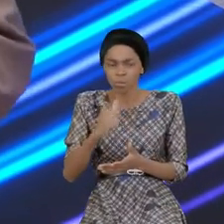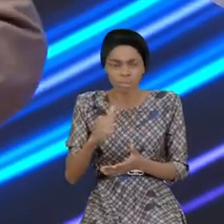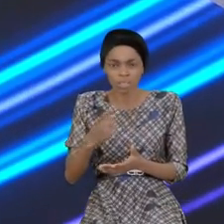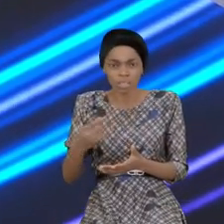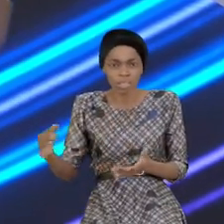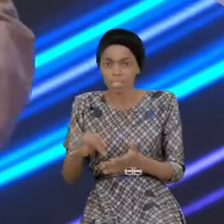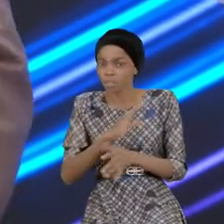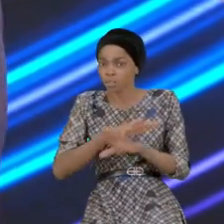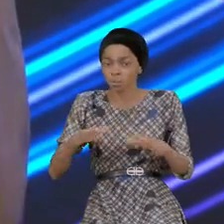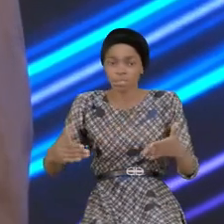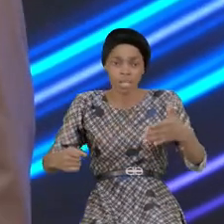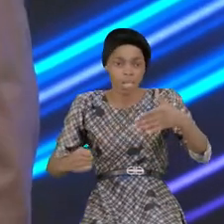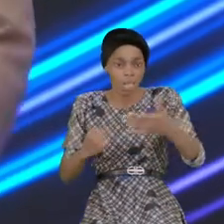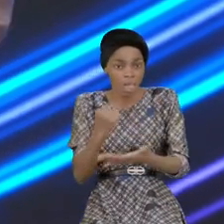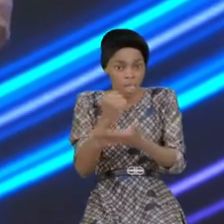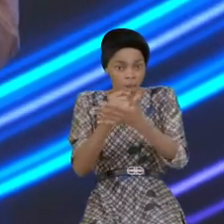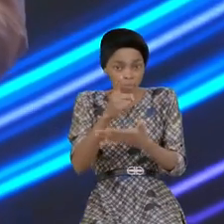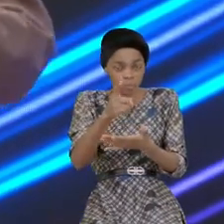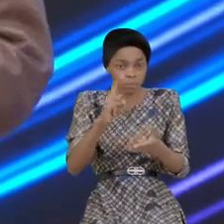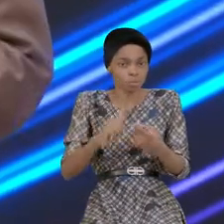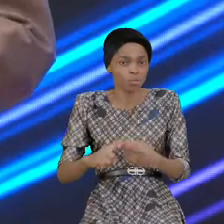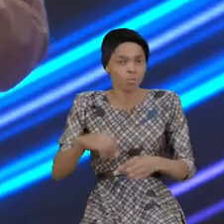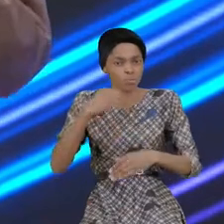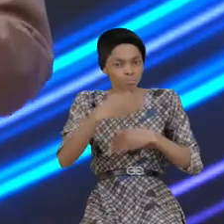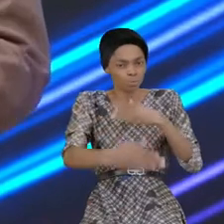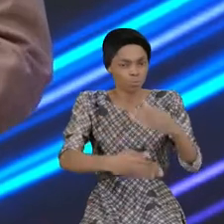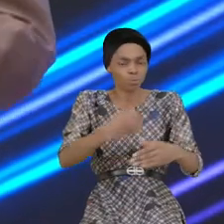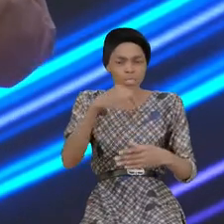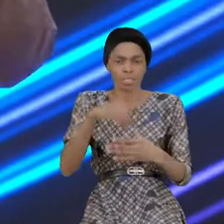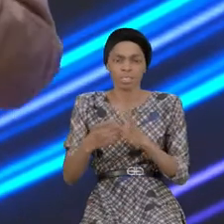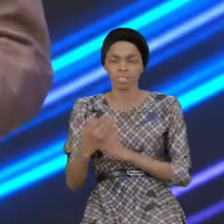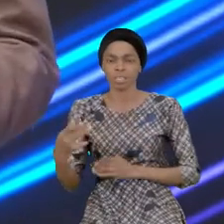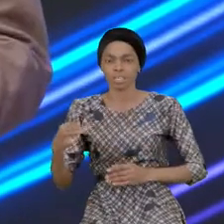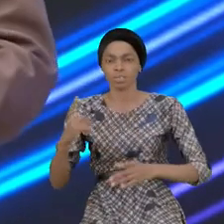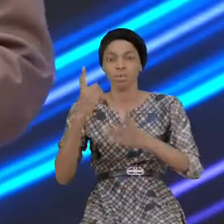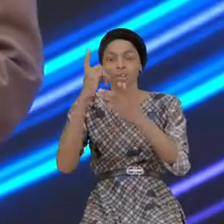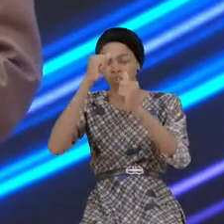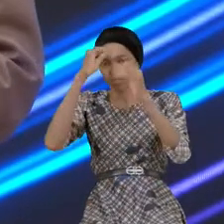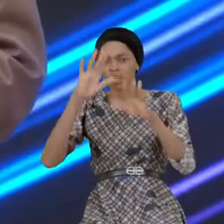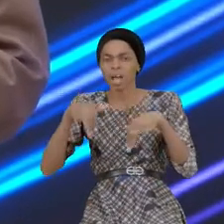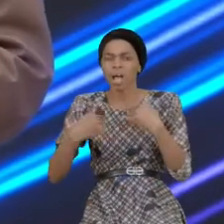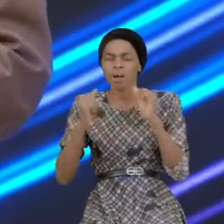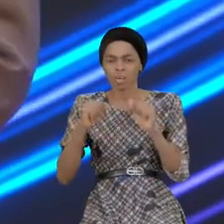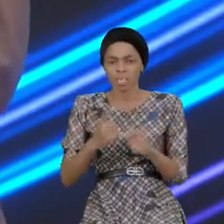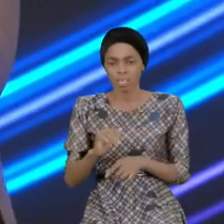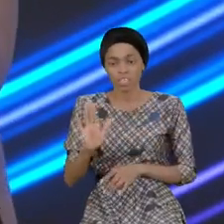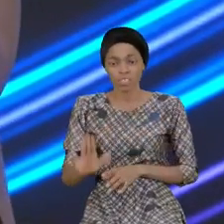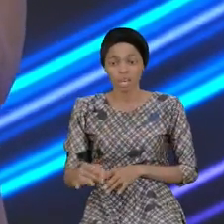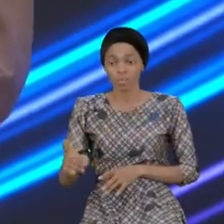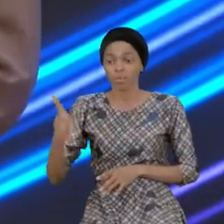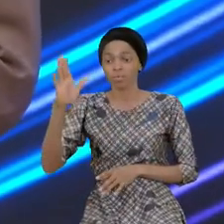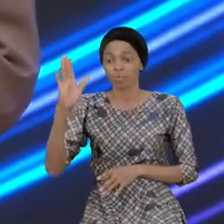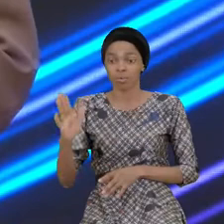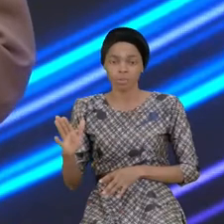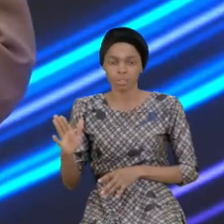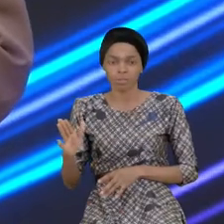on and progress in the things of the Father. How will a child of God take what he had